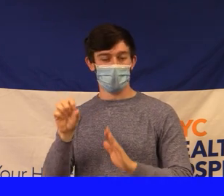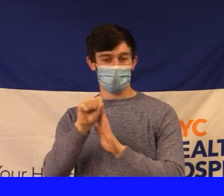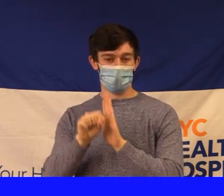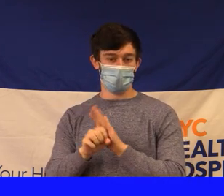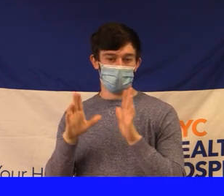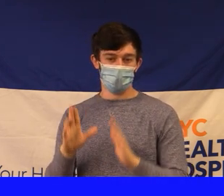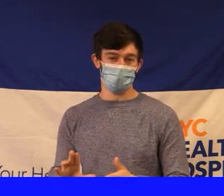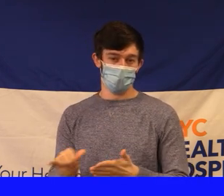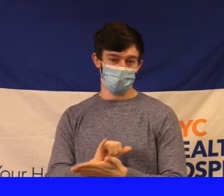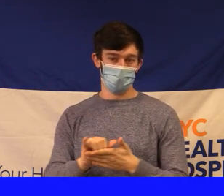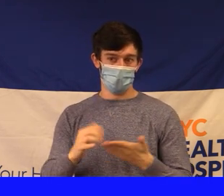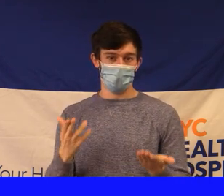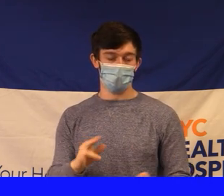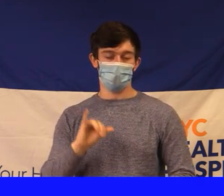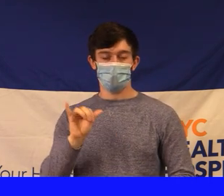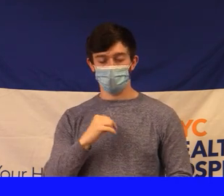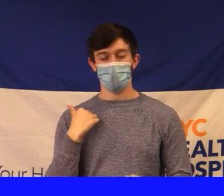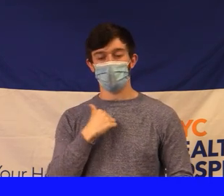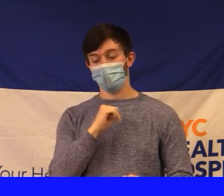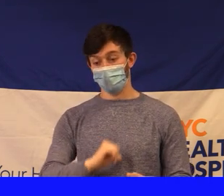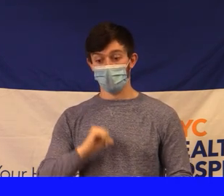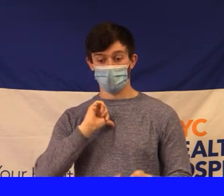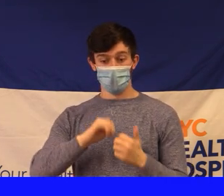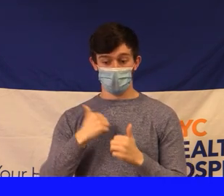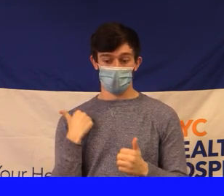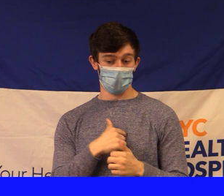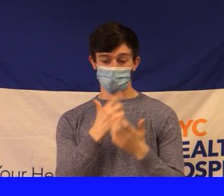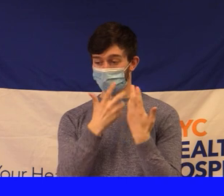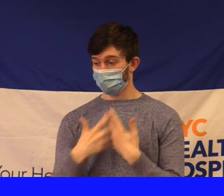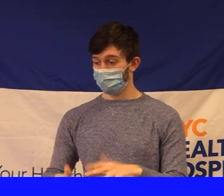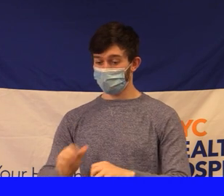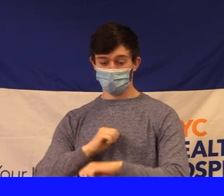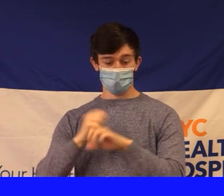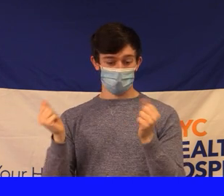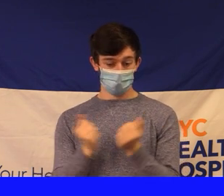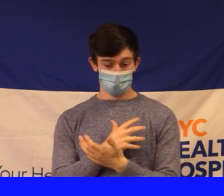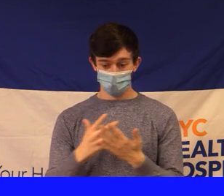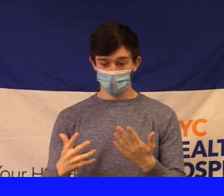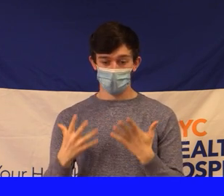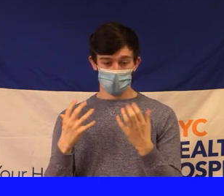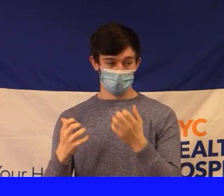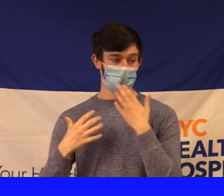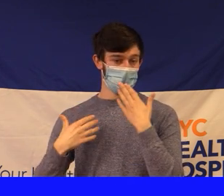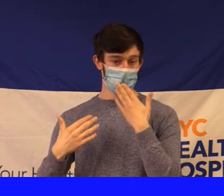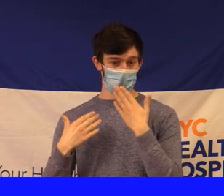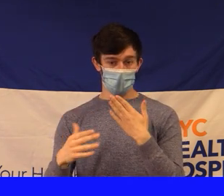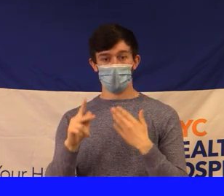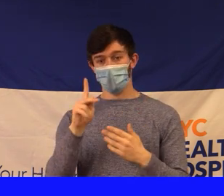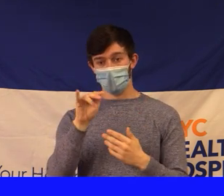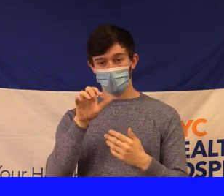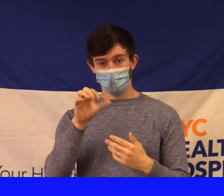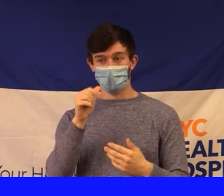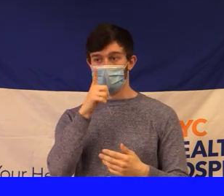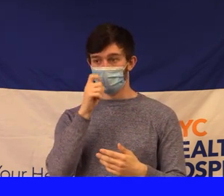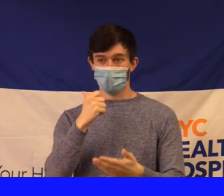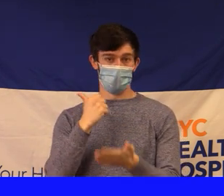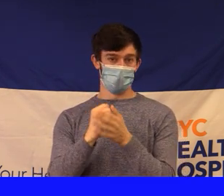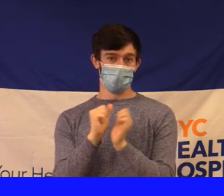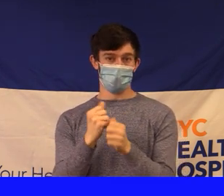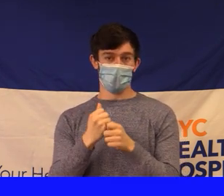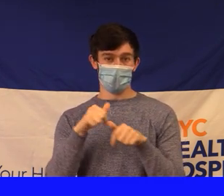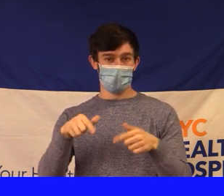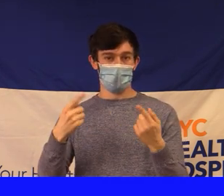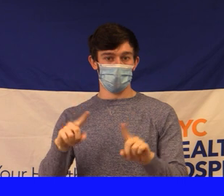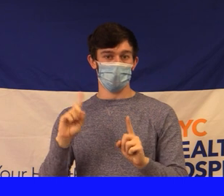very proud of how we're putting this together. I want to really thank Kalicia, who has been instrumental in making this happen. Thank you.